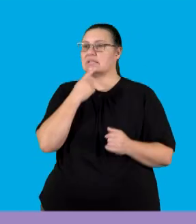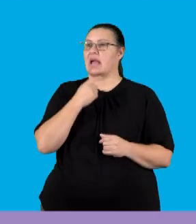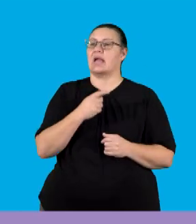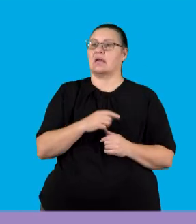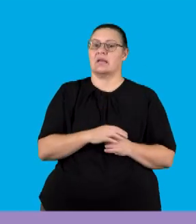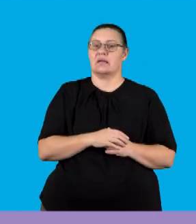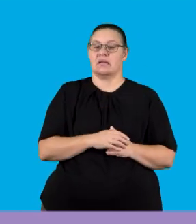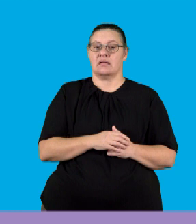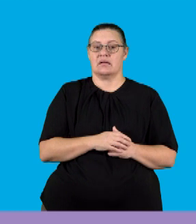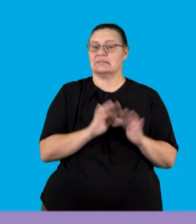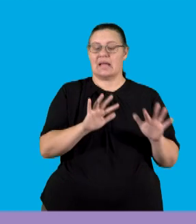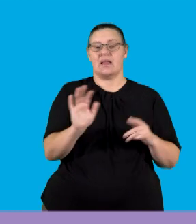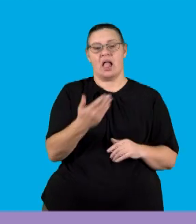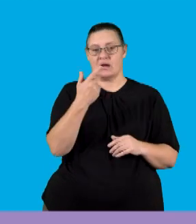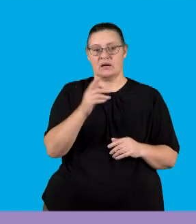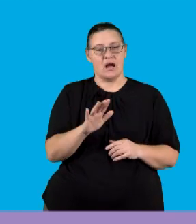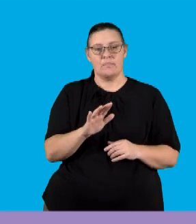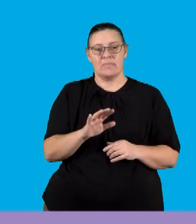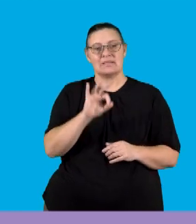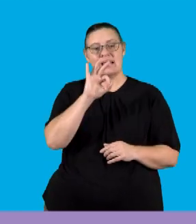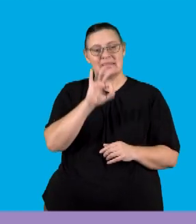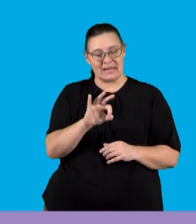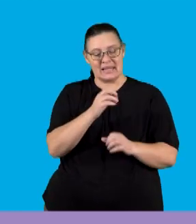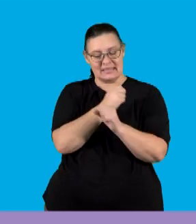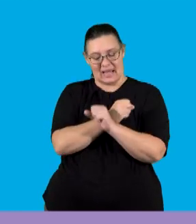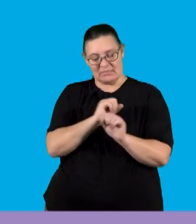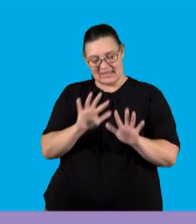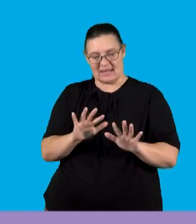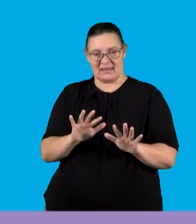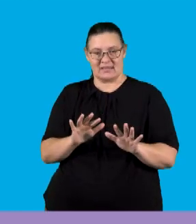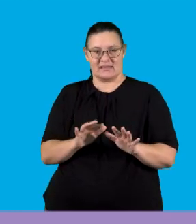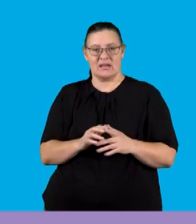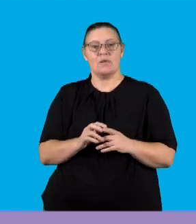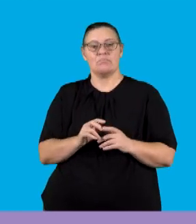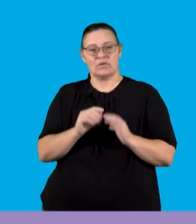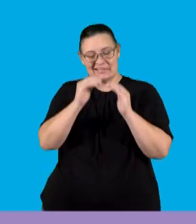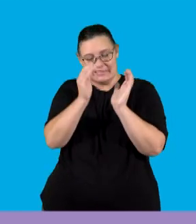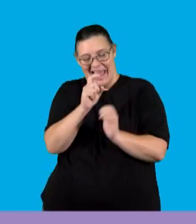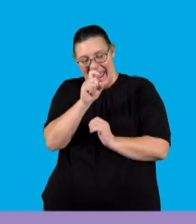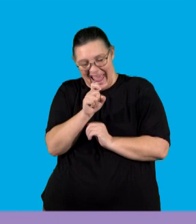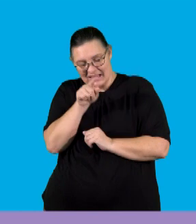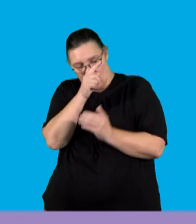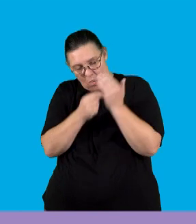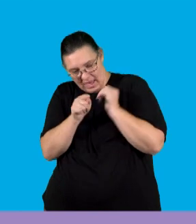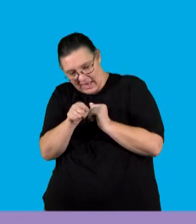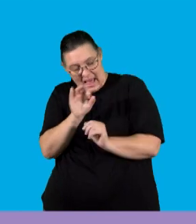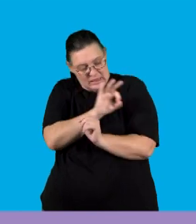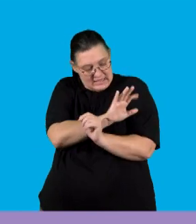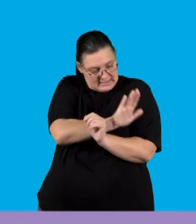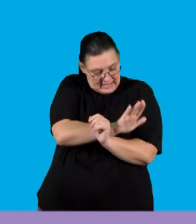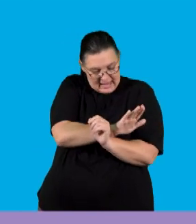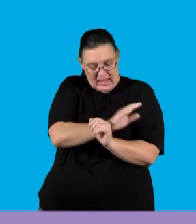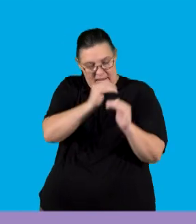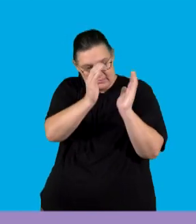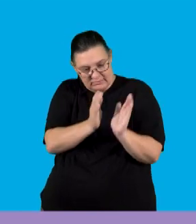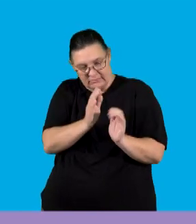of x. So here we need to make sure that the input value should be substituted in the place of the input variable